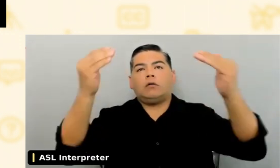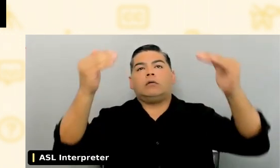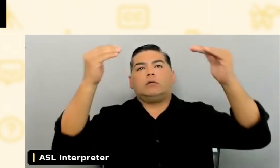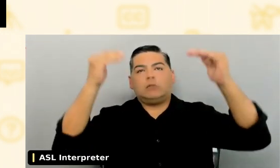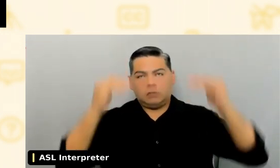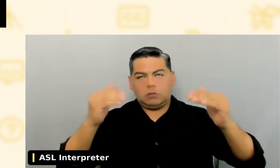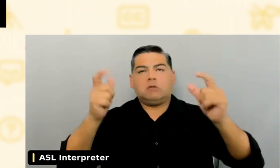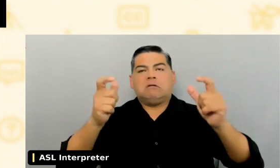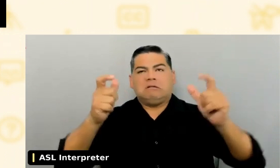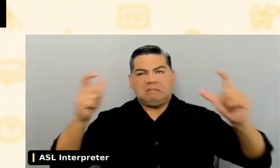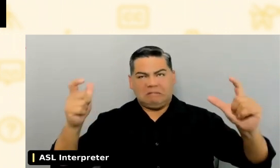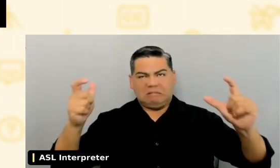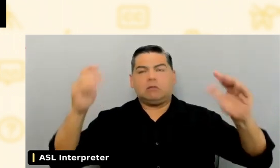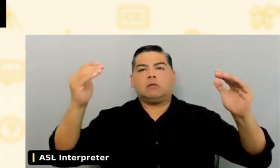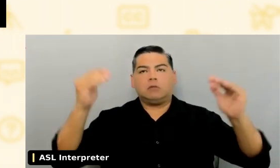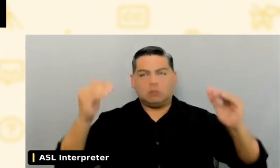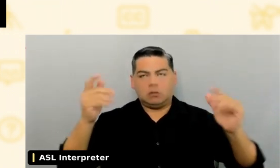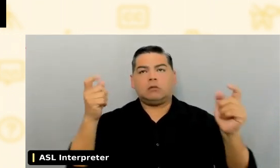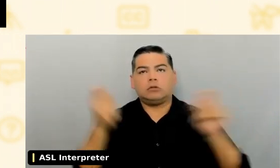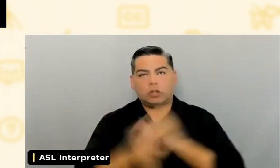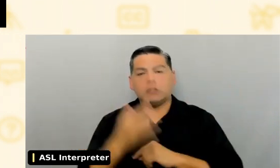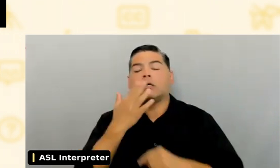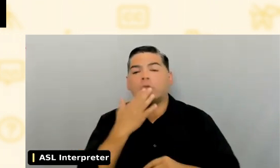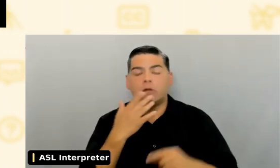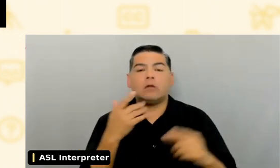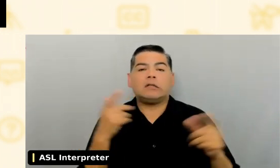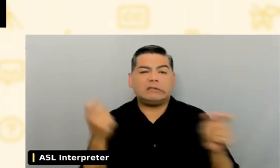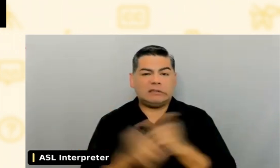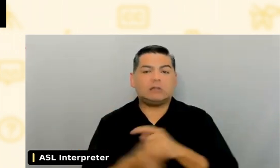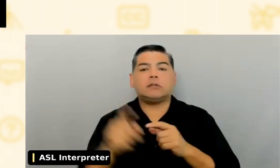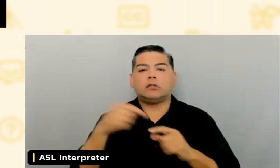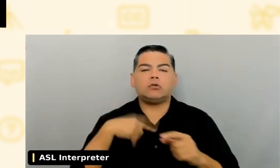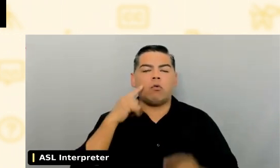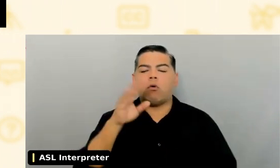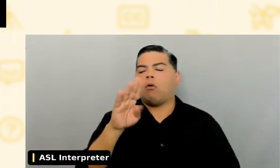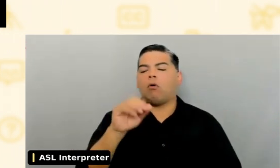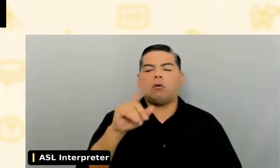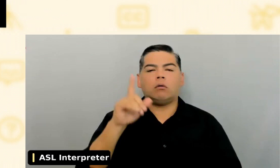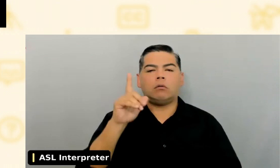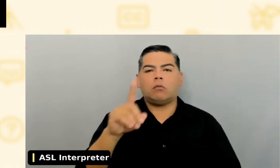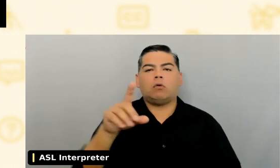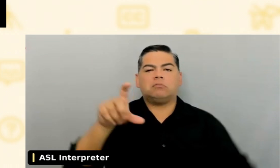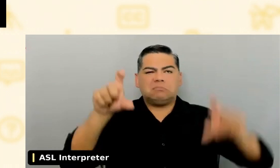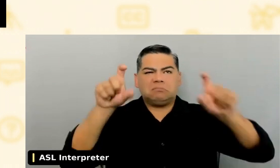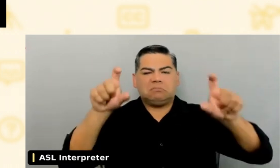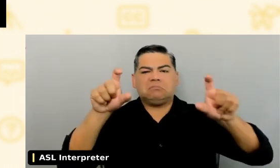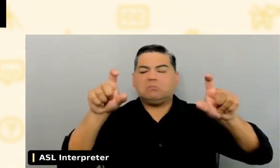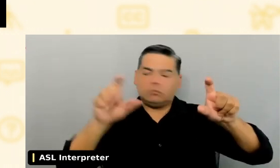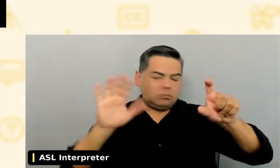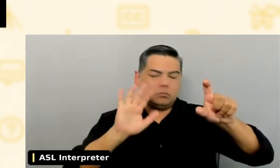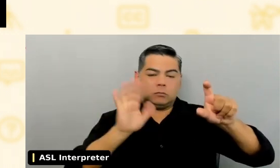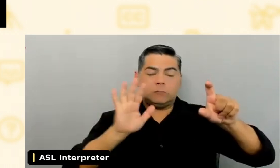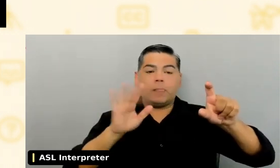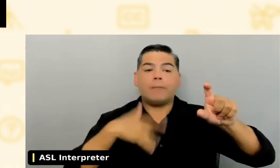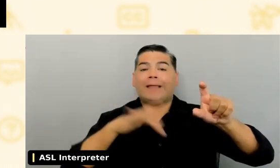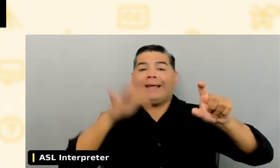increasing its size and then changing the color, making it into a bold format, instead of doing that, just select the text, and